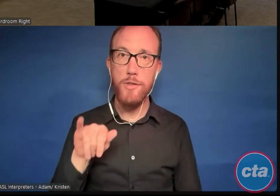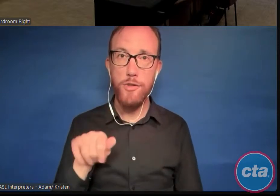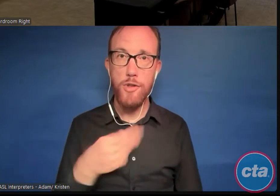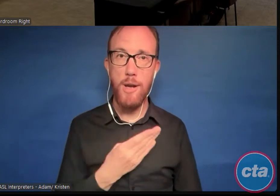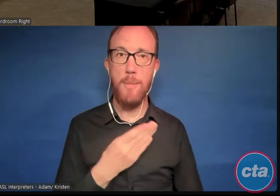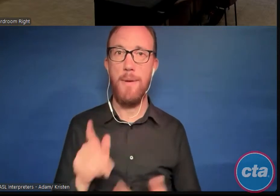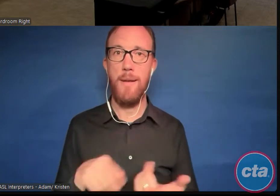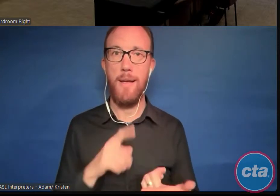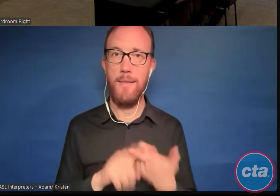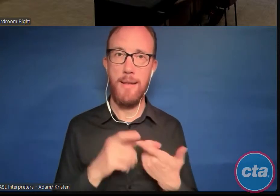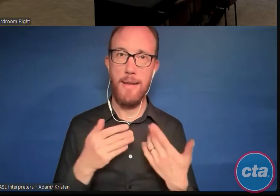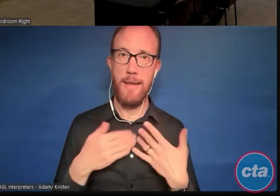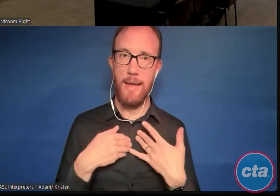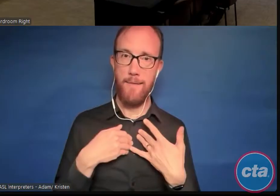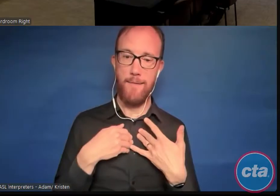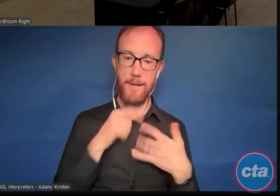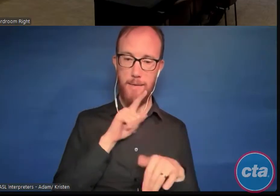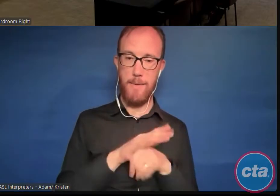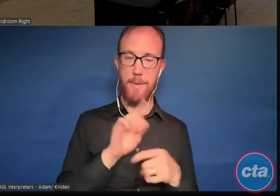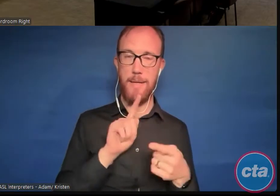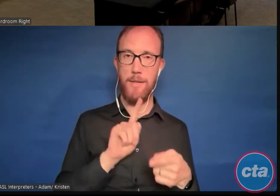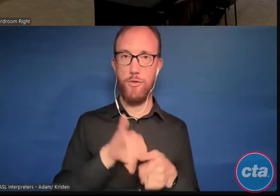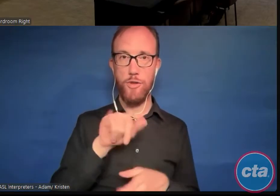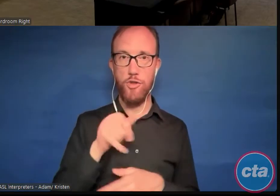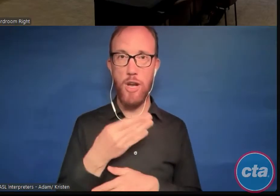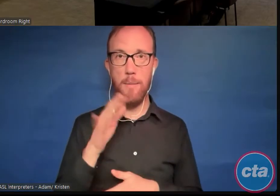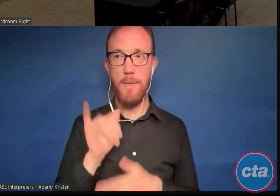stability long enough that another job could